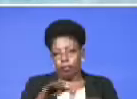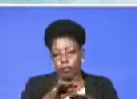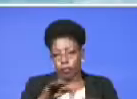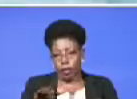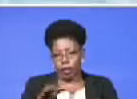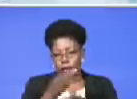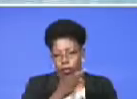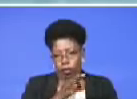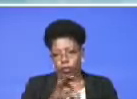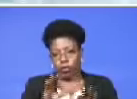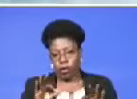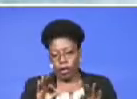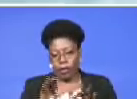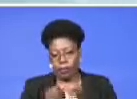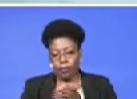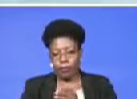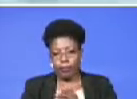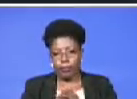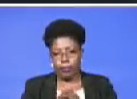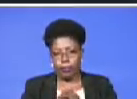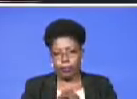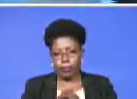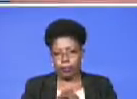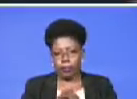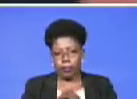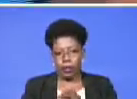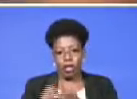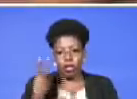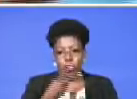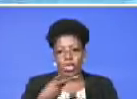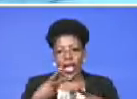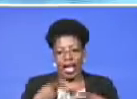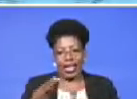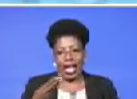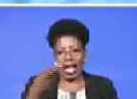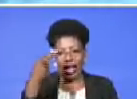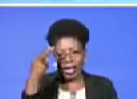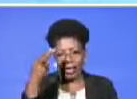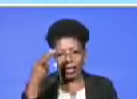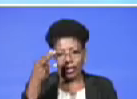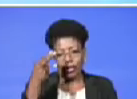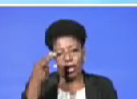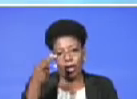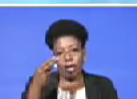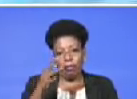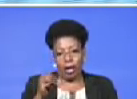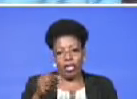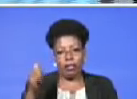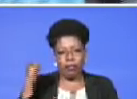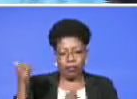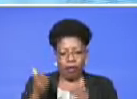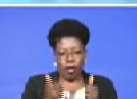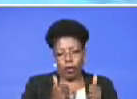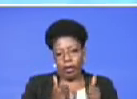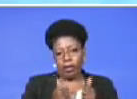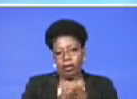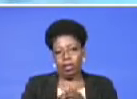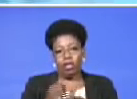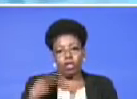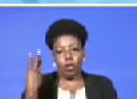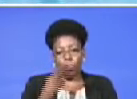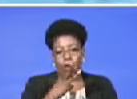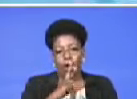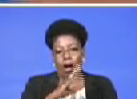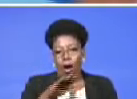minute 35.18 seconds. We had our hype man Sammy behind in the marshalling area with us. So we're all just